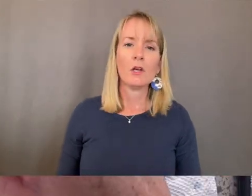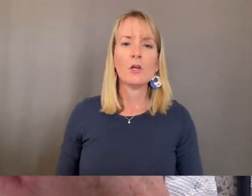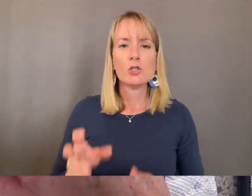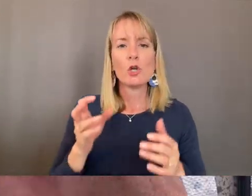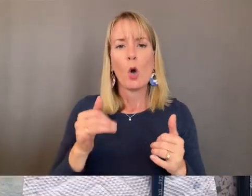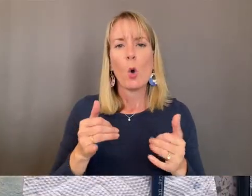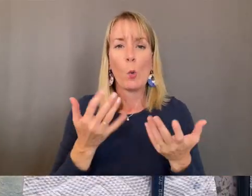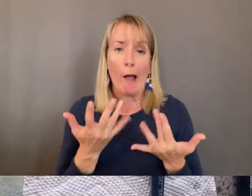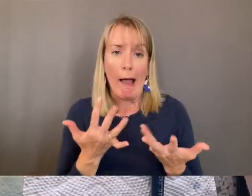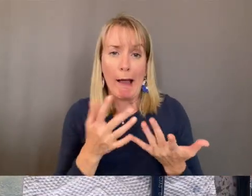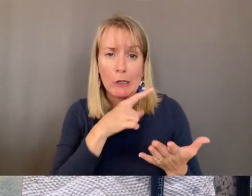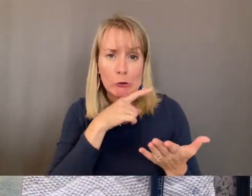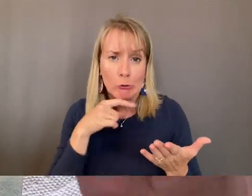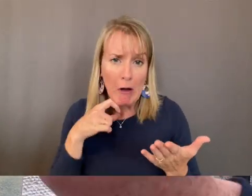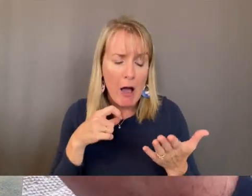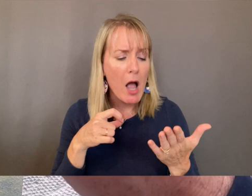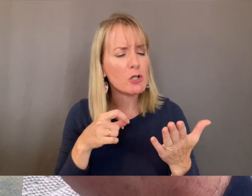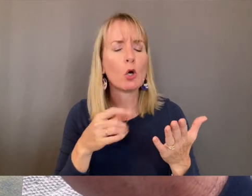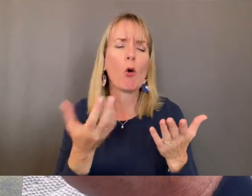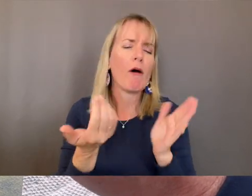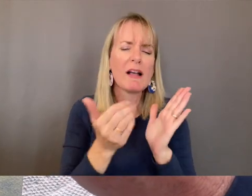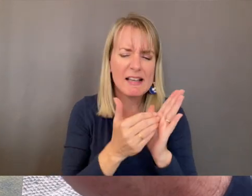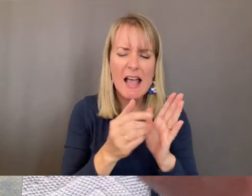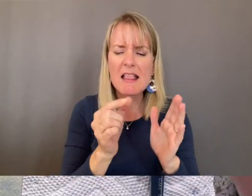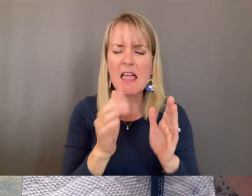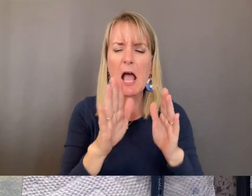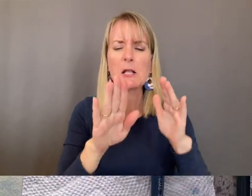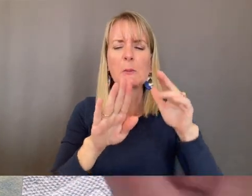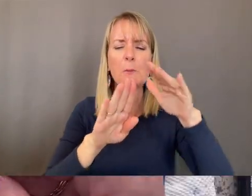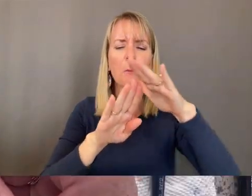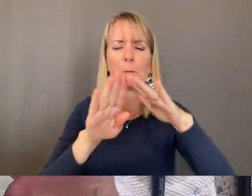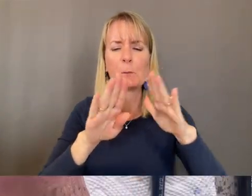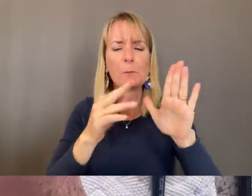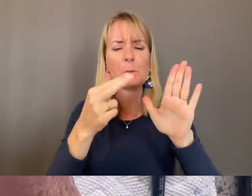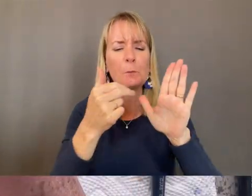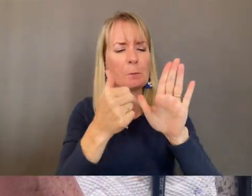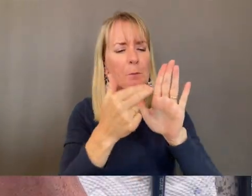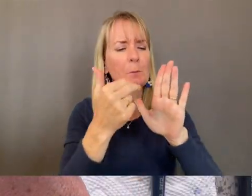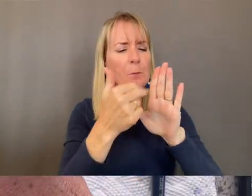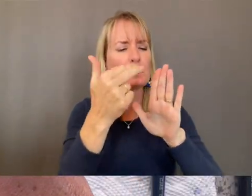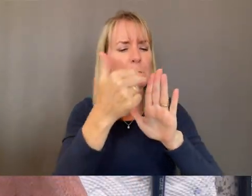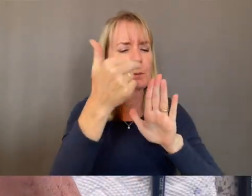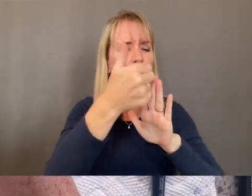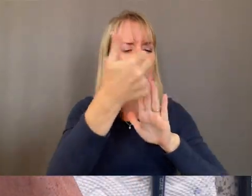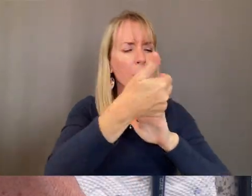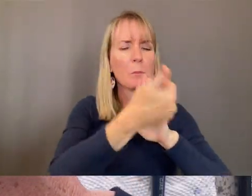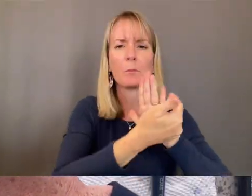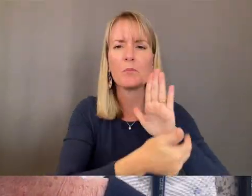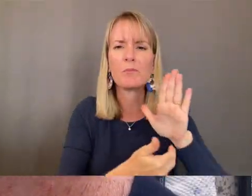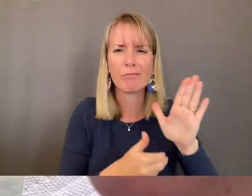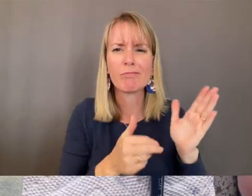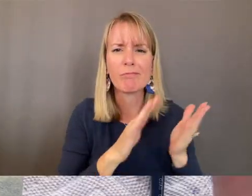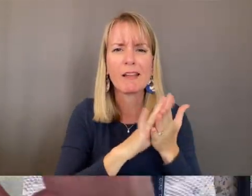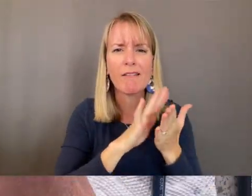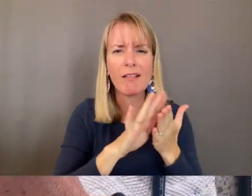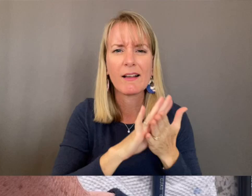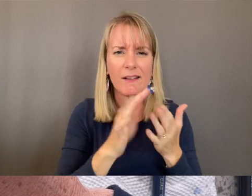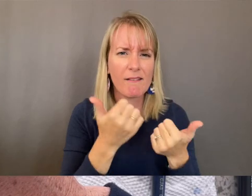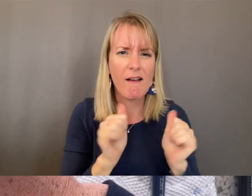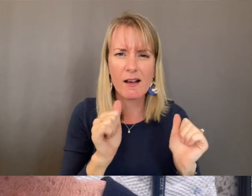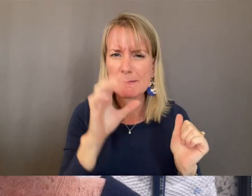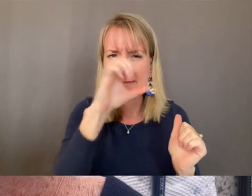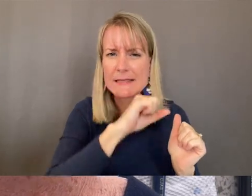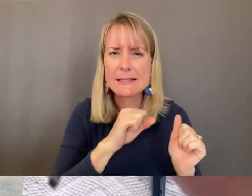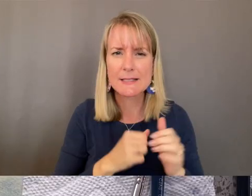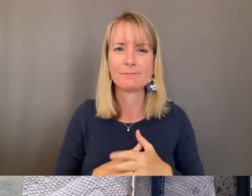So while I'm waiting for it to dry, I just go back in with my straight bristled brush to clean up any areas that I